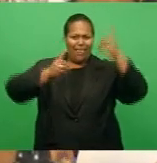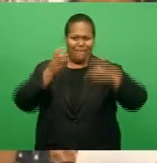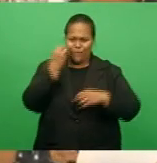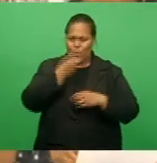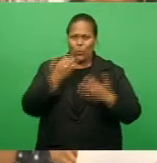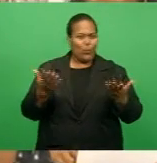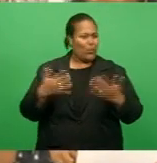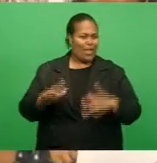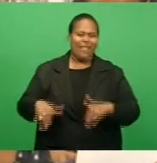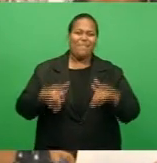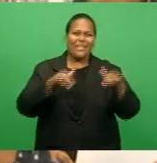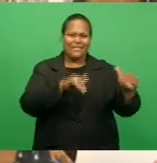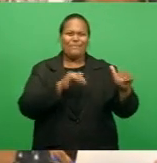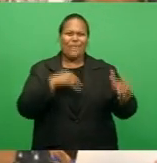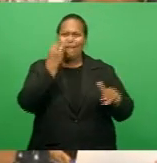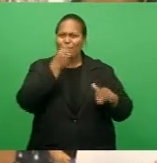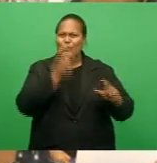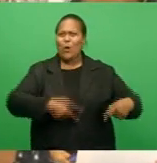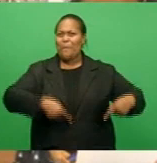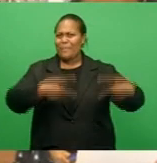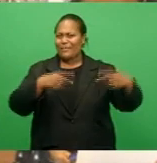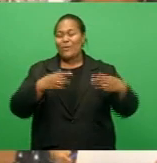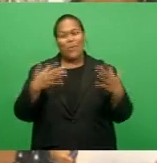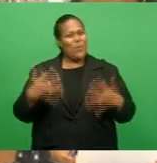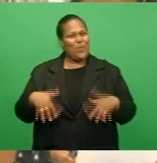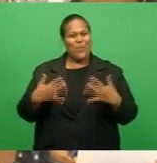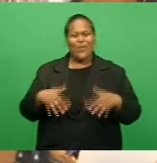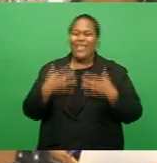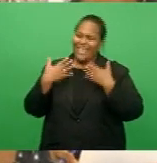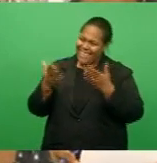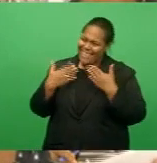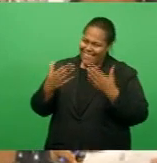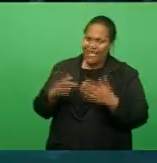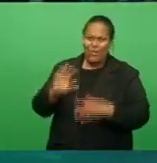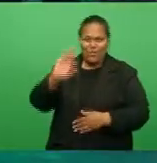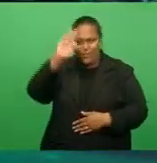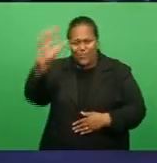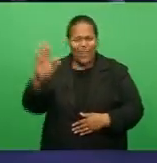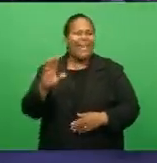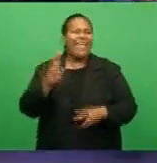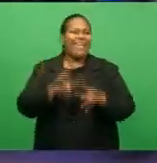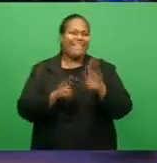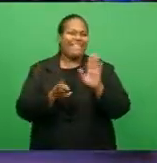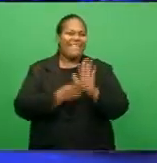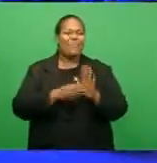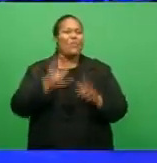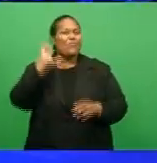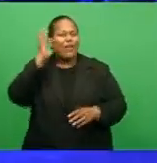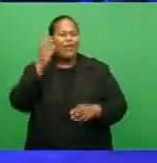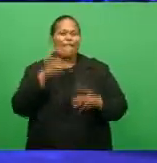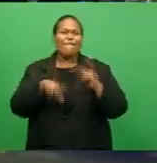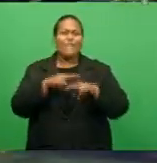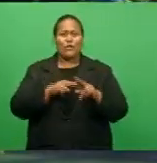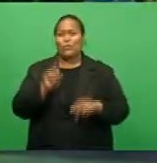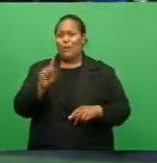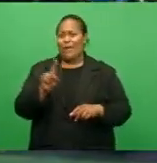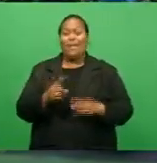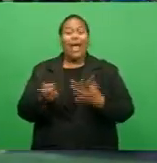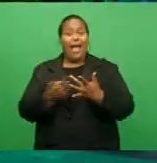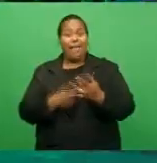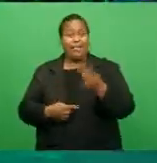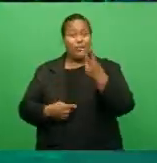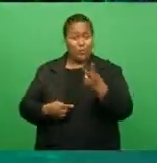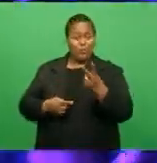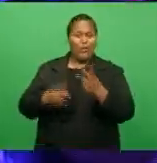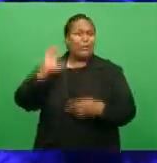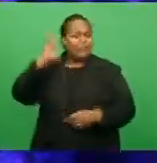Diwali Thali competition, and we'd like to thank our Bula FM and Radio Fiji 1 participants. The Mirchi FM and Radio Fiji 2 Diwali Dhoom will be held at